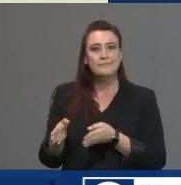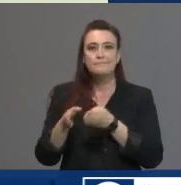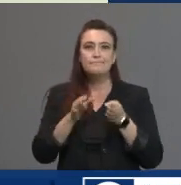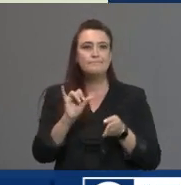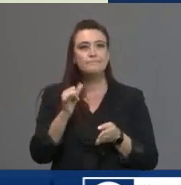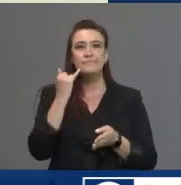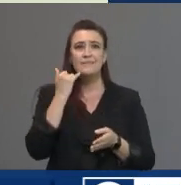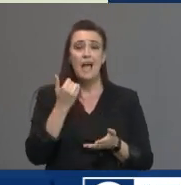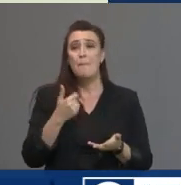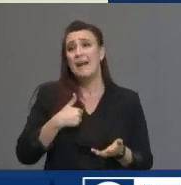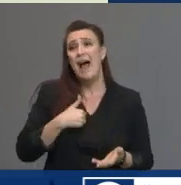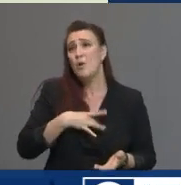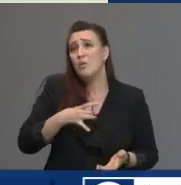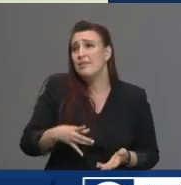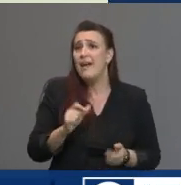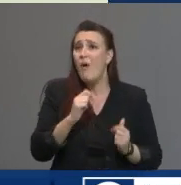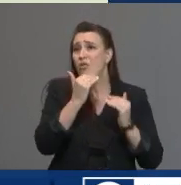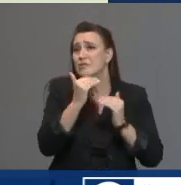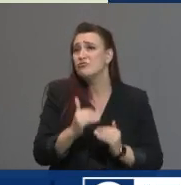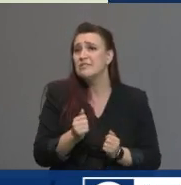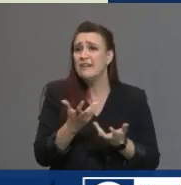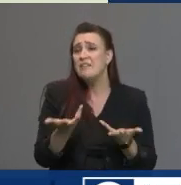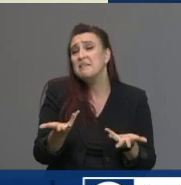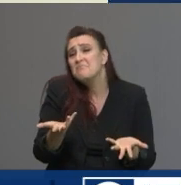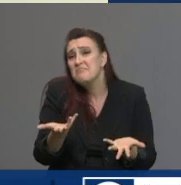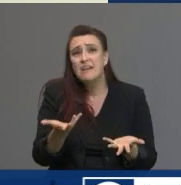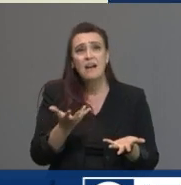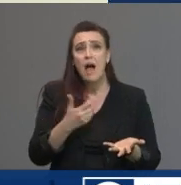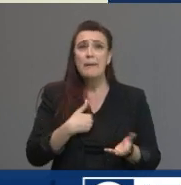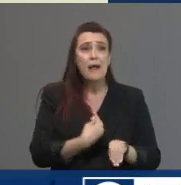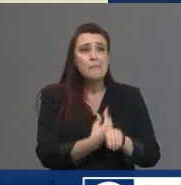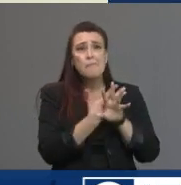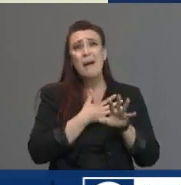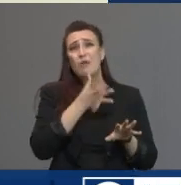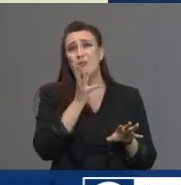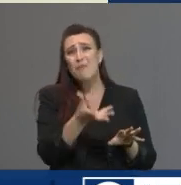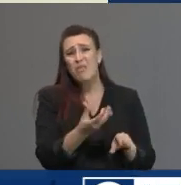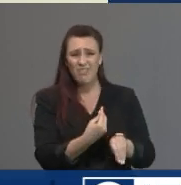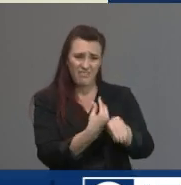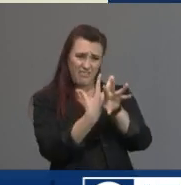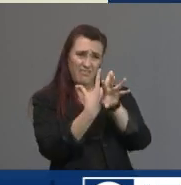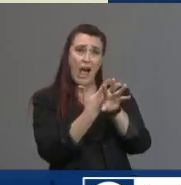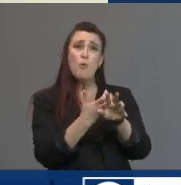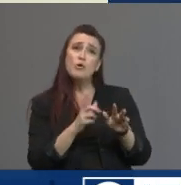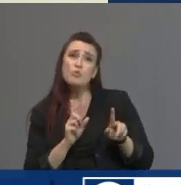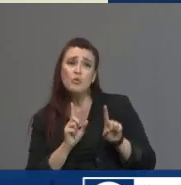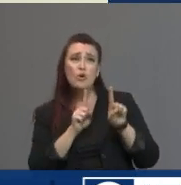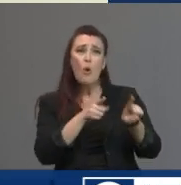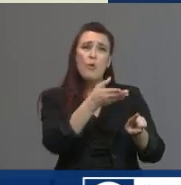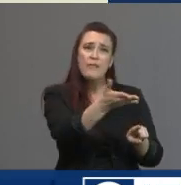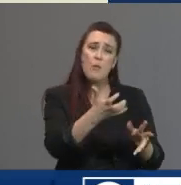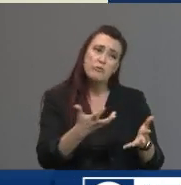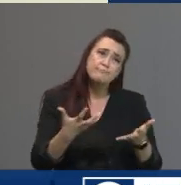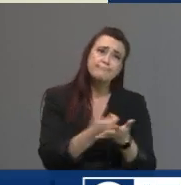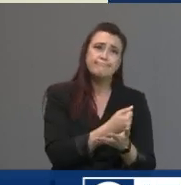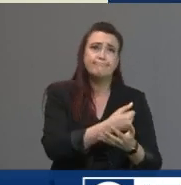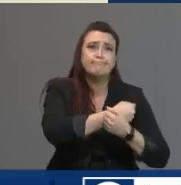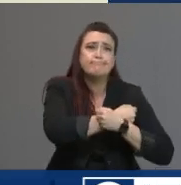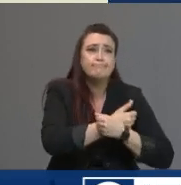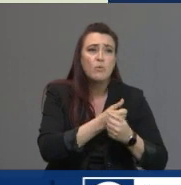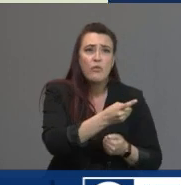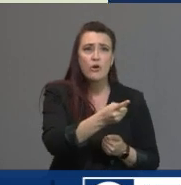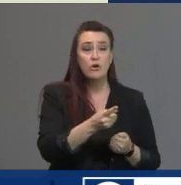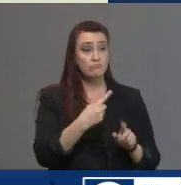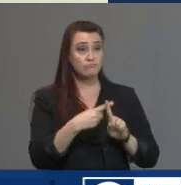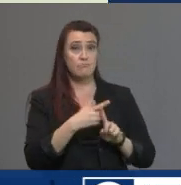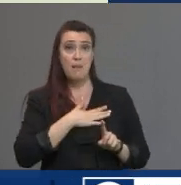speakerphone on Mother's Day so that we can all wish her happy Mother's Day. I want to be with her and